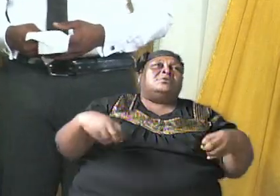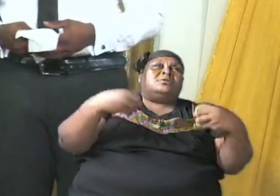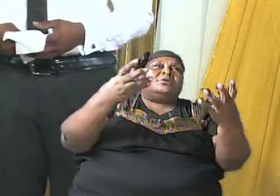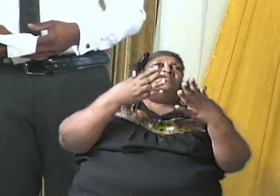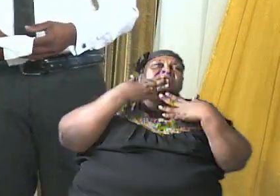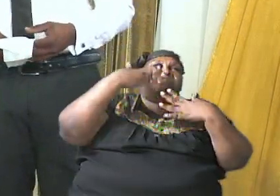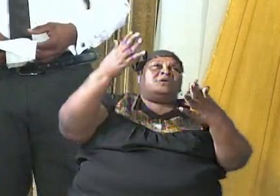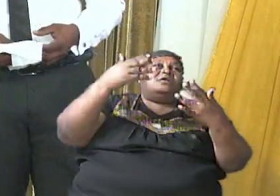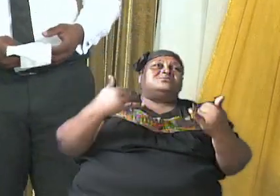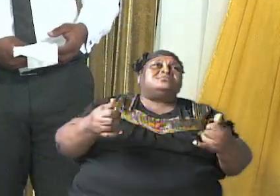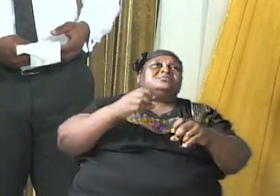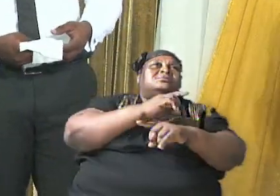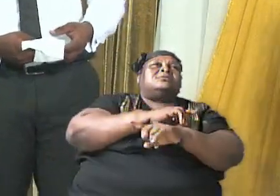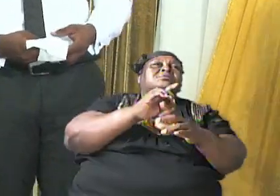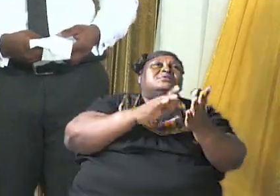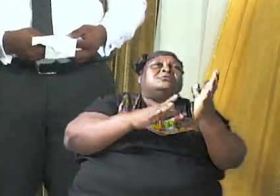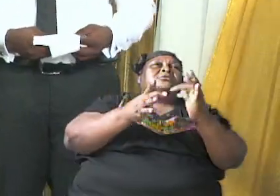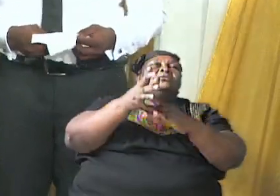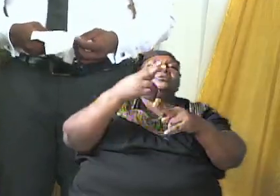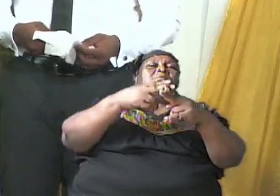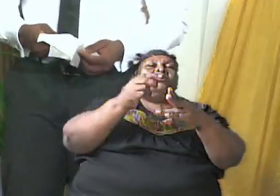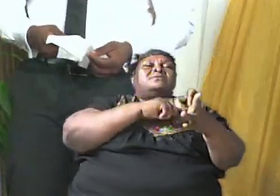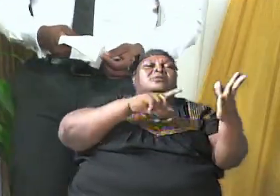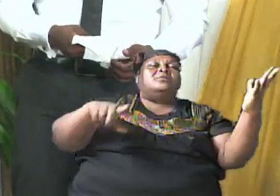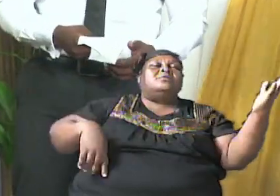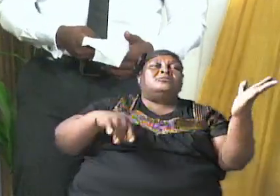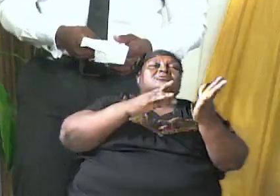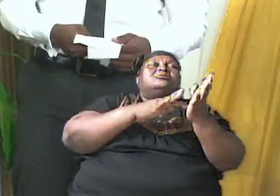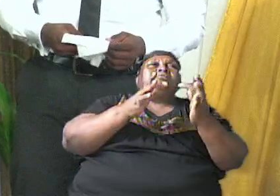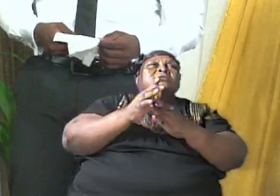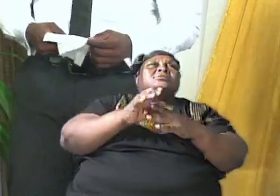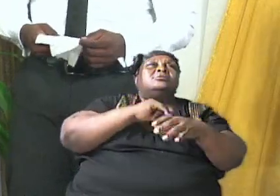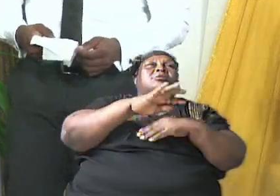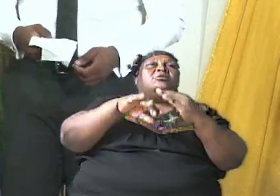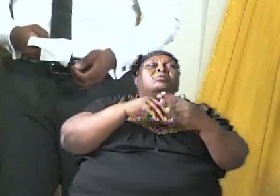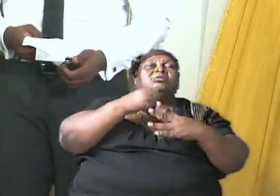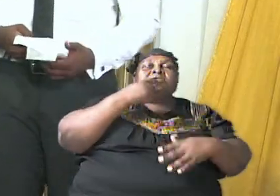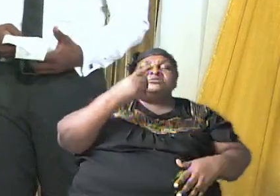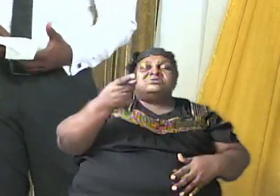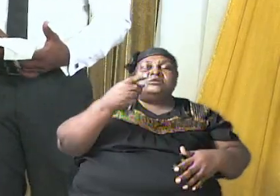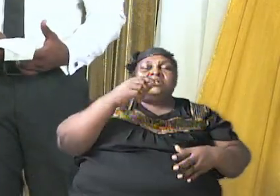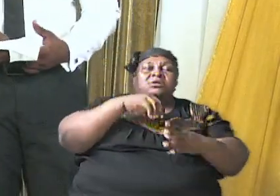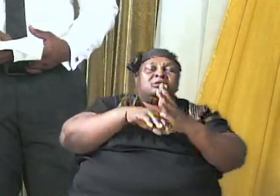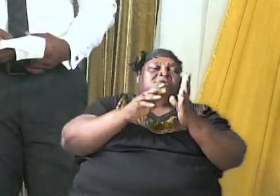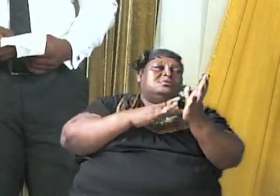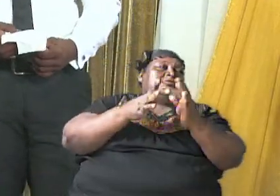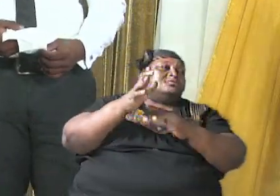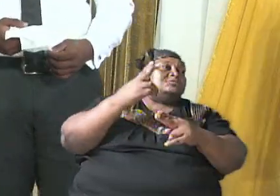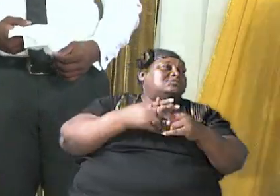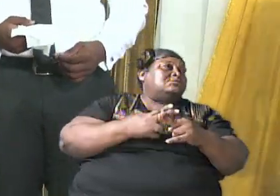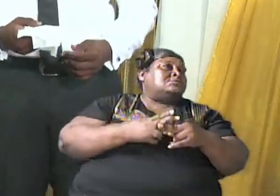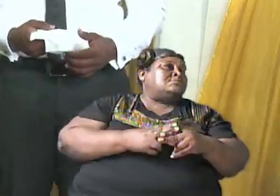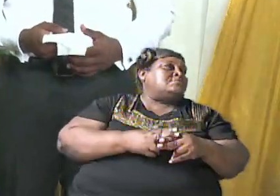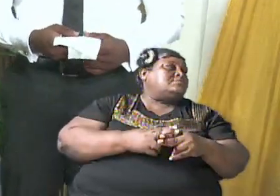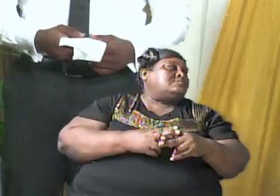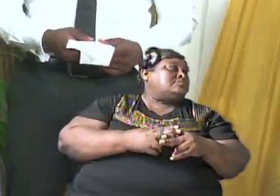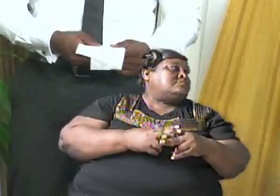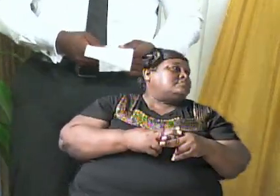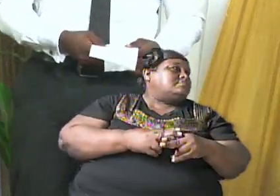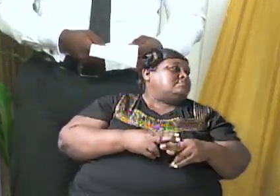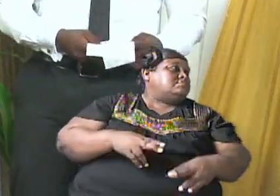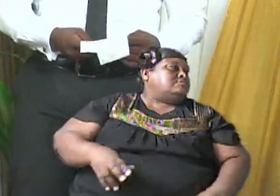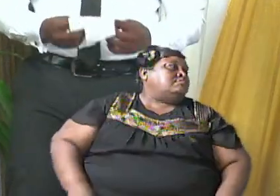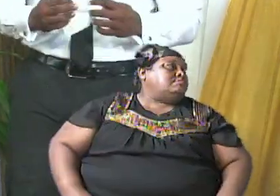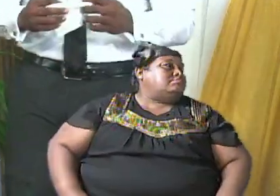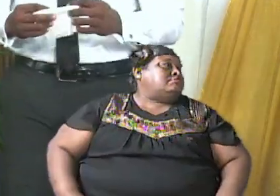thanks, Jesus. In the name of the Lord Jesus, let all say it in Jesus' name. Praise